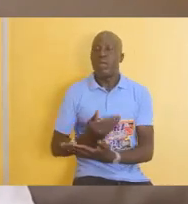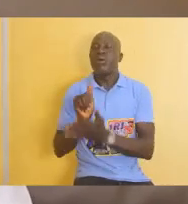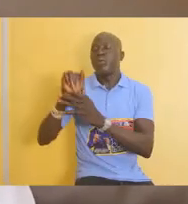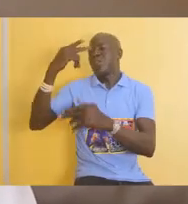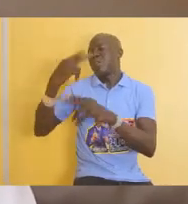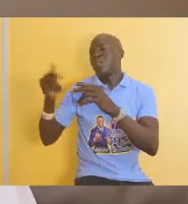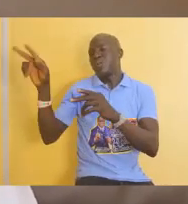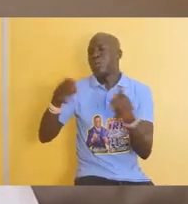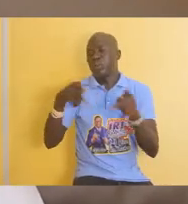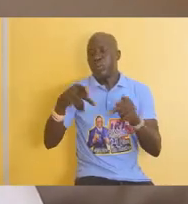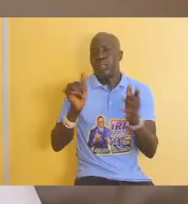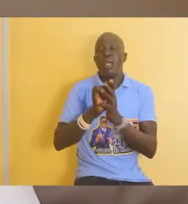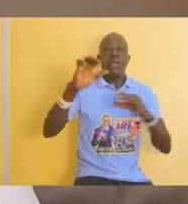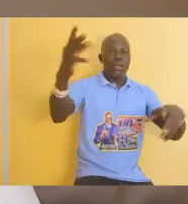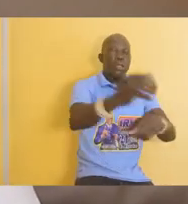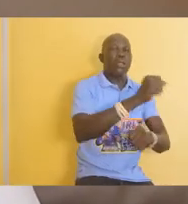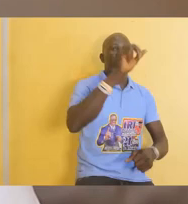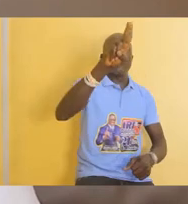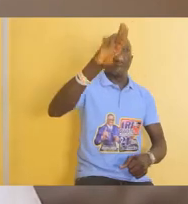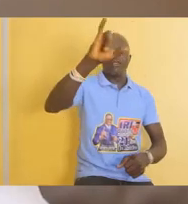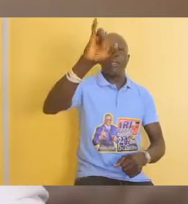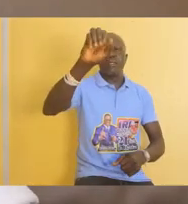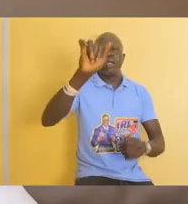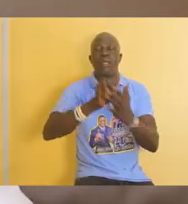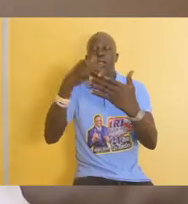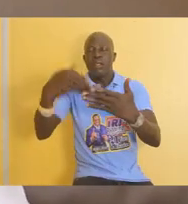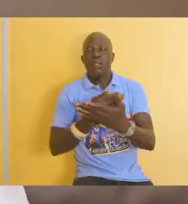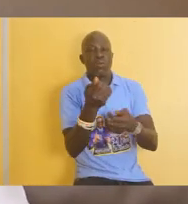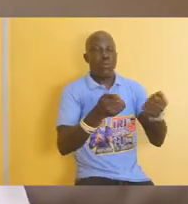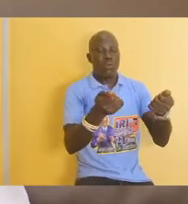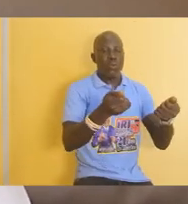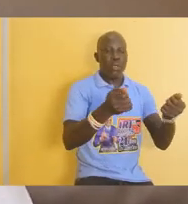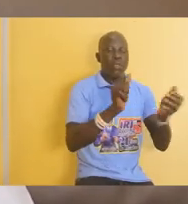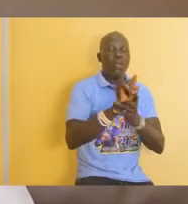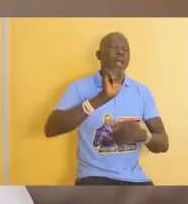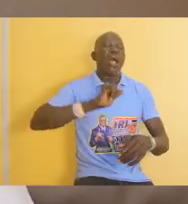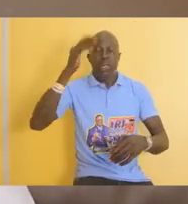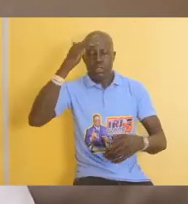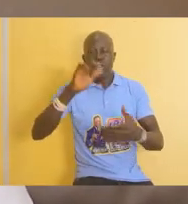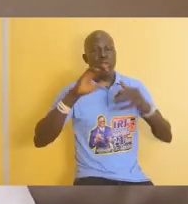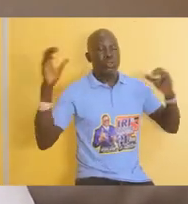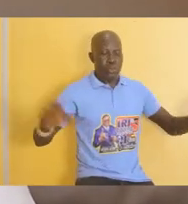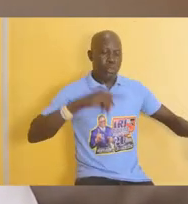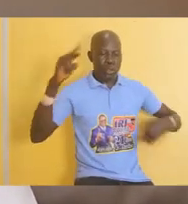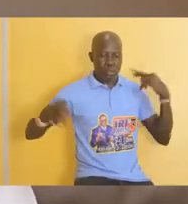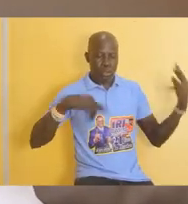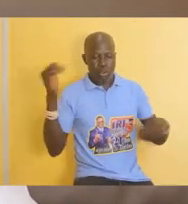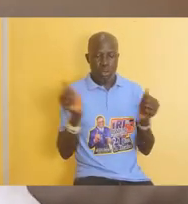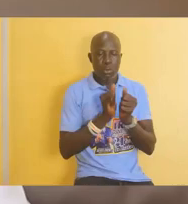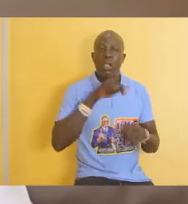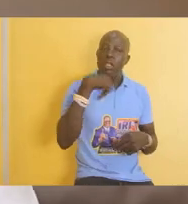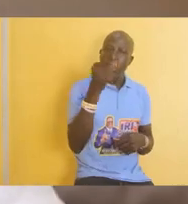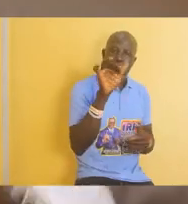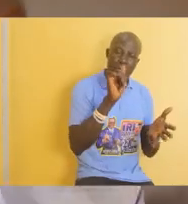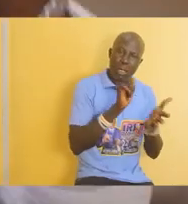ko mo. After some due name is ceremony. Eyin te se gba visa. You that just receive visa. Eyin te ara opo to. You just buy a new car. Hey, mo ma ba yin yo. I am rejoicing with you. Mo ti wi fun yin pe.